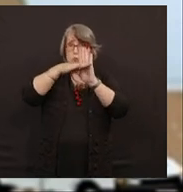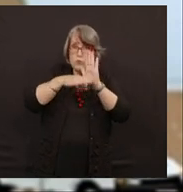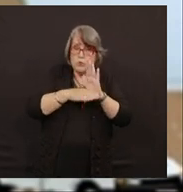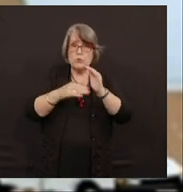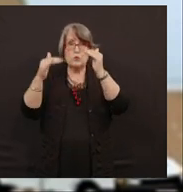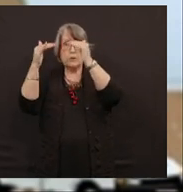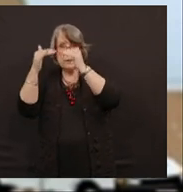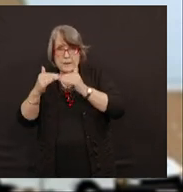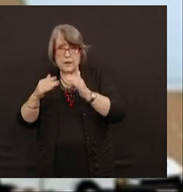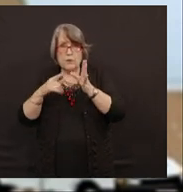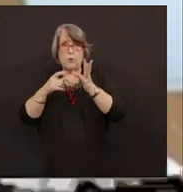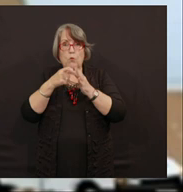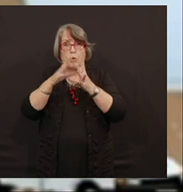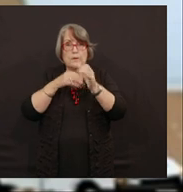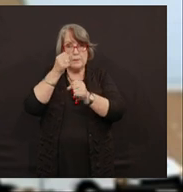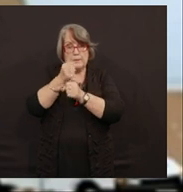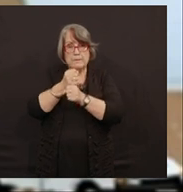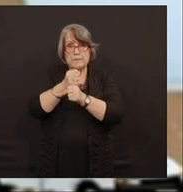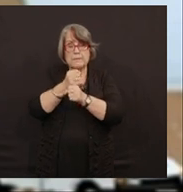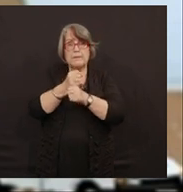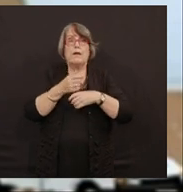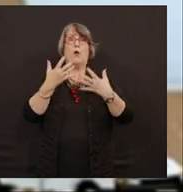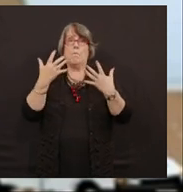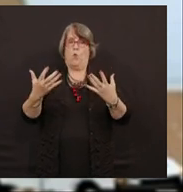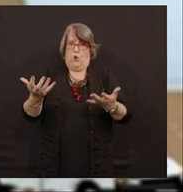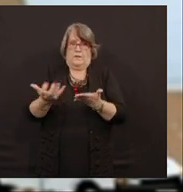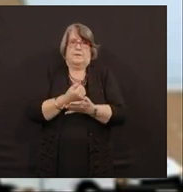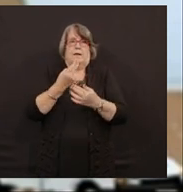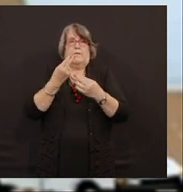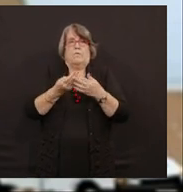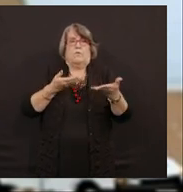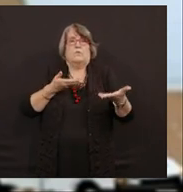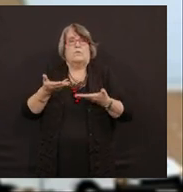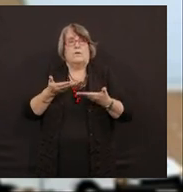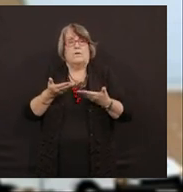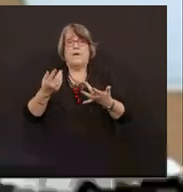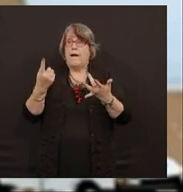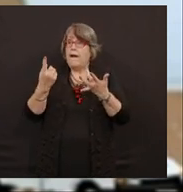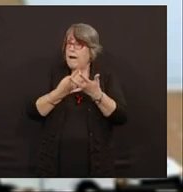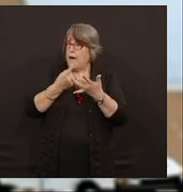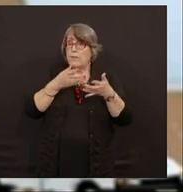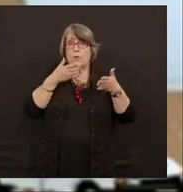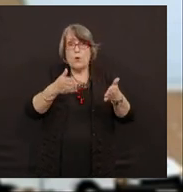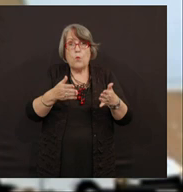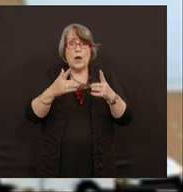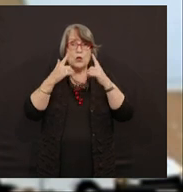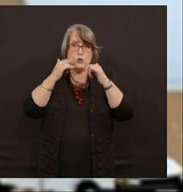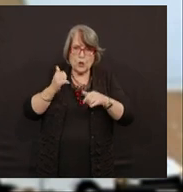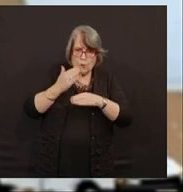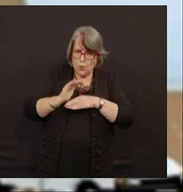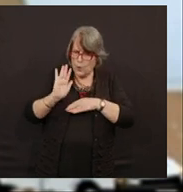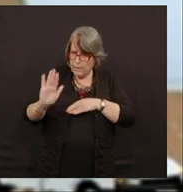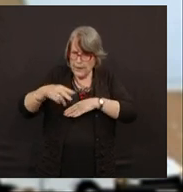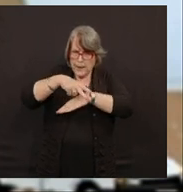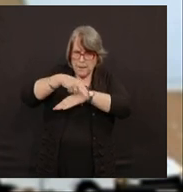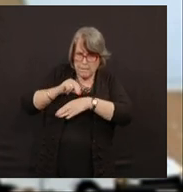and auditing that aim to put more safeguards in services. Other safeguards measures like checks for workers,